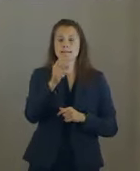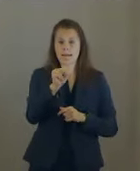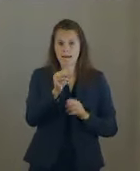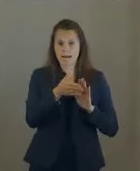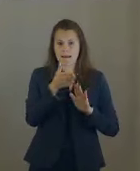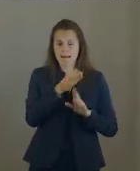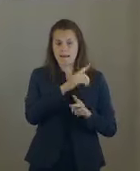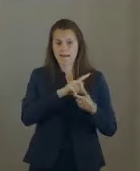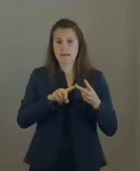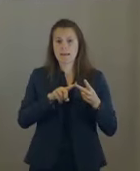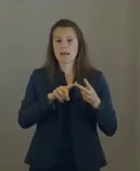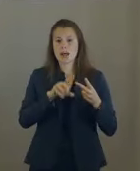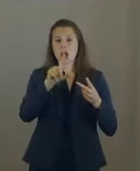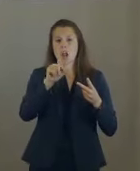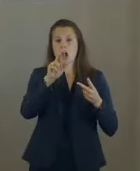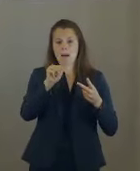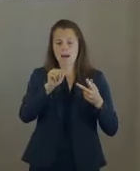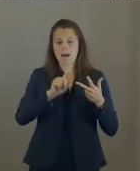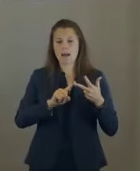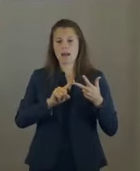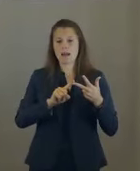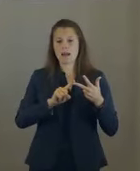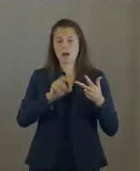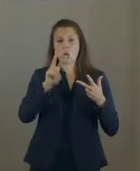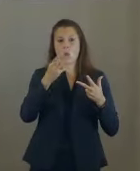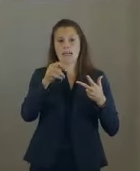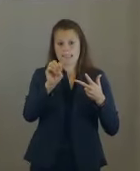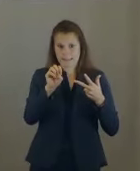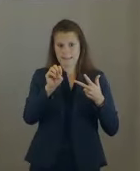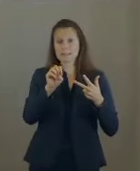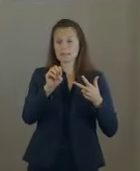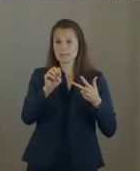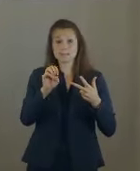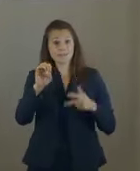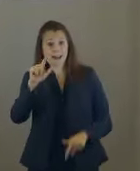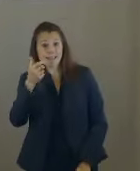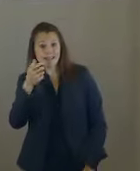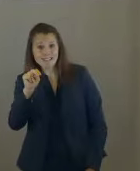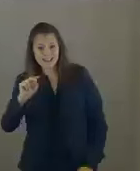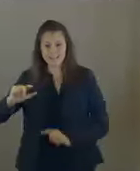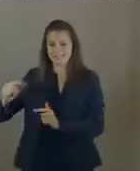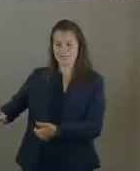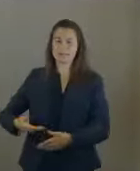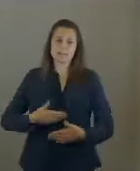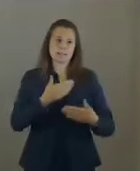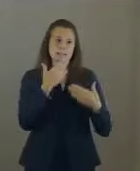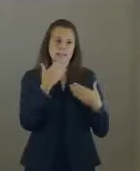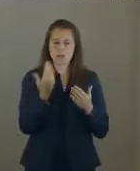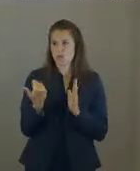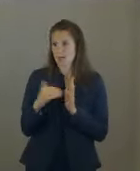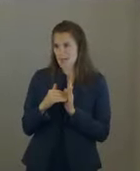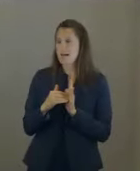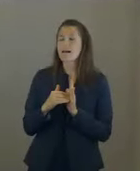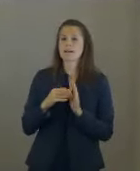chair, Commissioners Laura and Commissioner White. Commissioner El Hassan, you have the floor. Thank you again, Commissioner